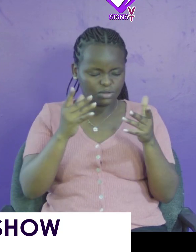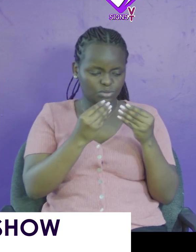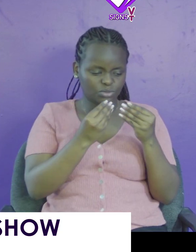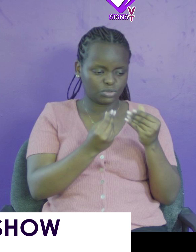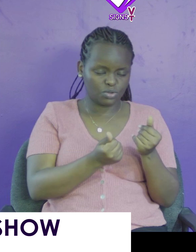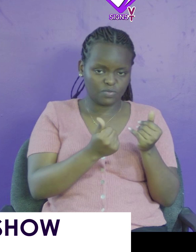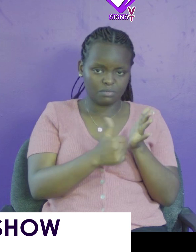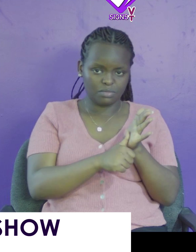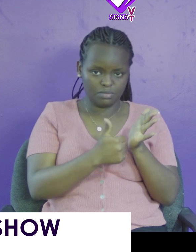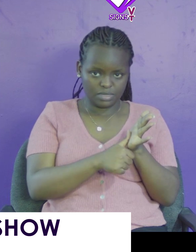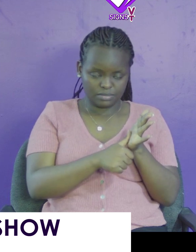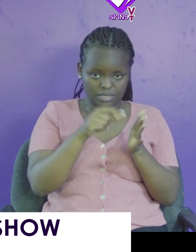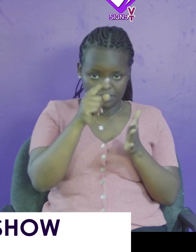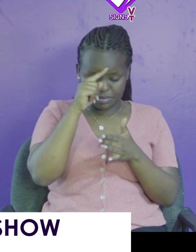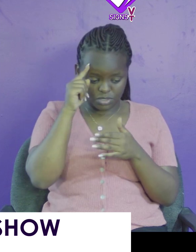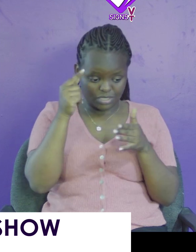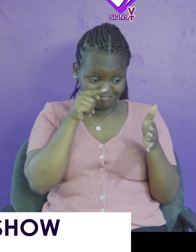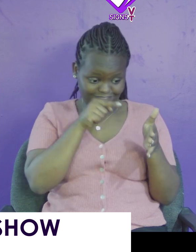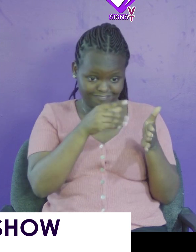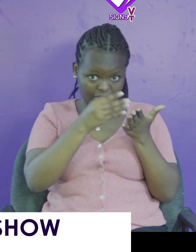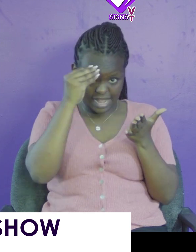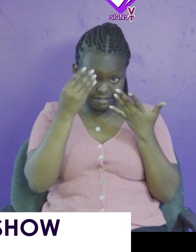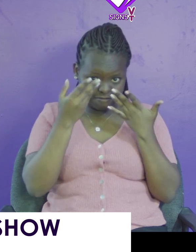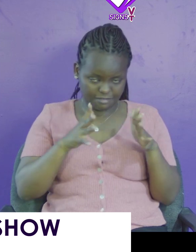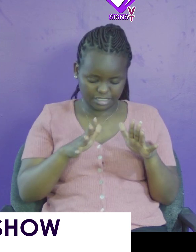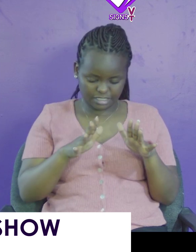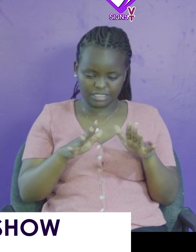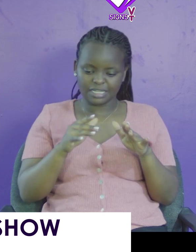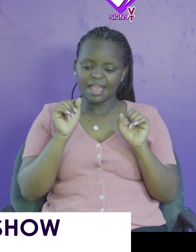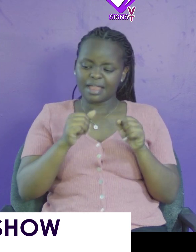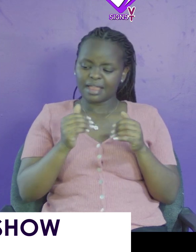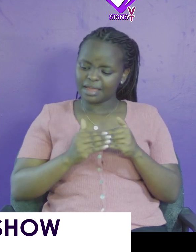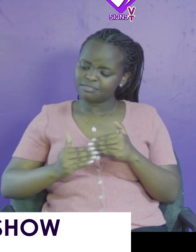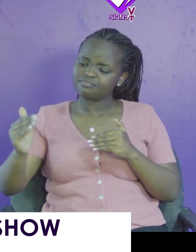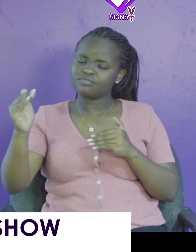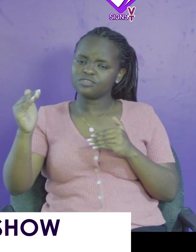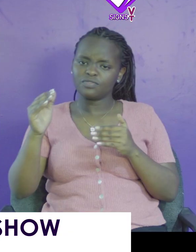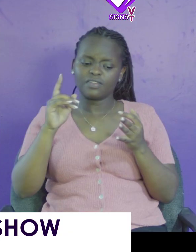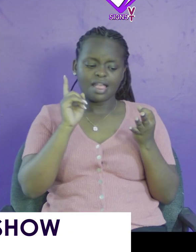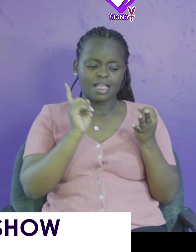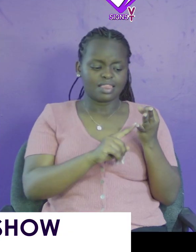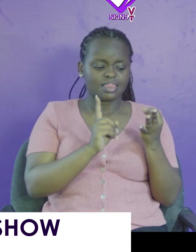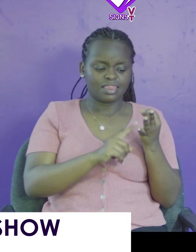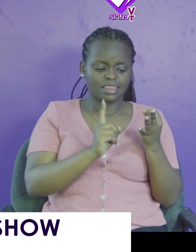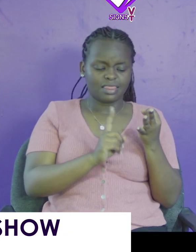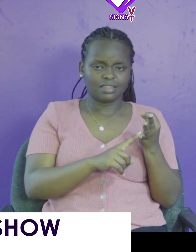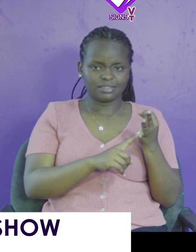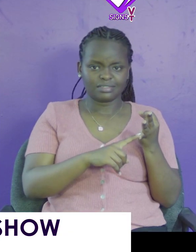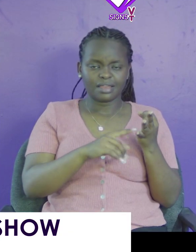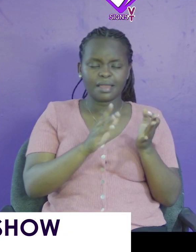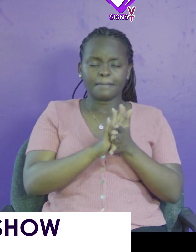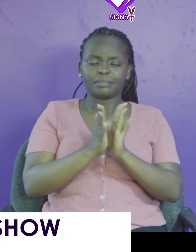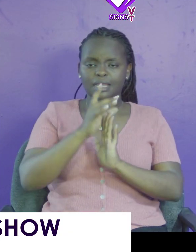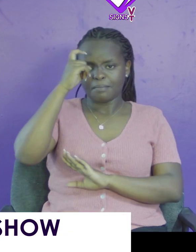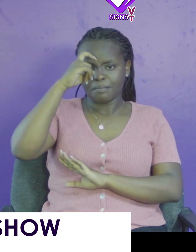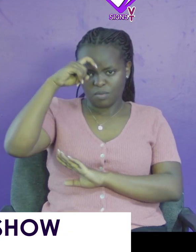you learn on how to solve them, then you will move ahead. Point number 3, be wise. Do